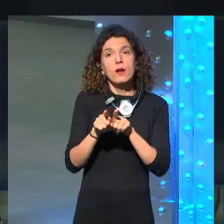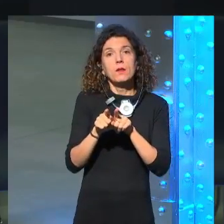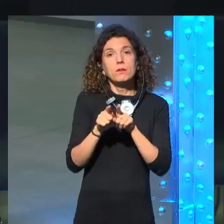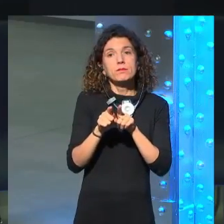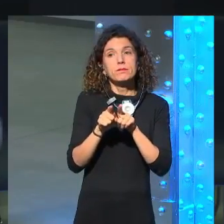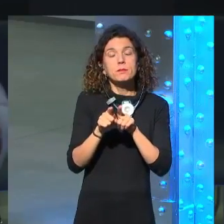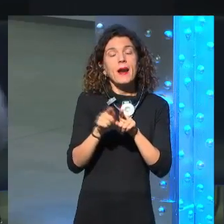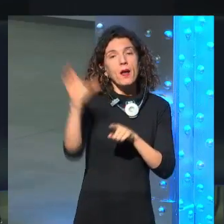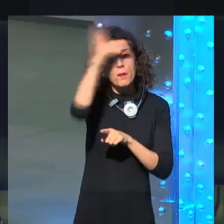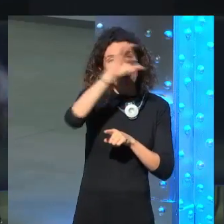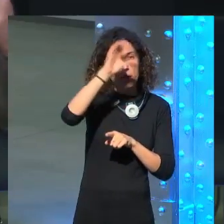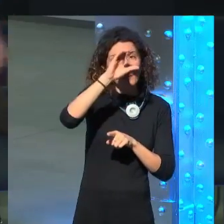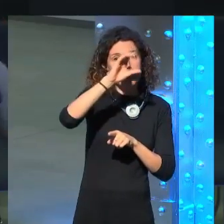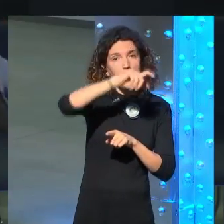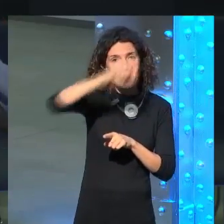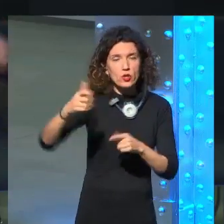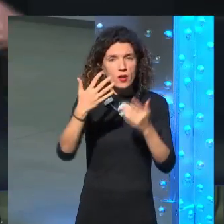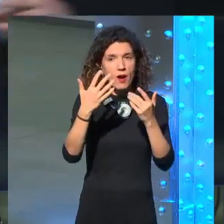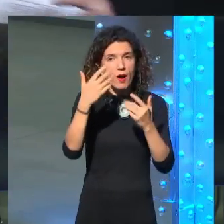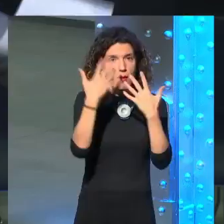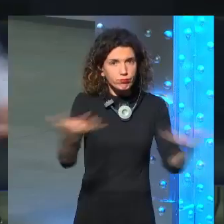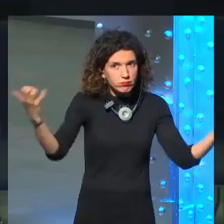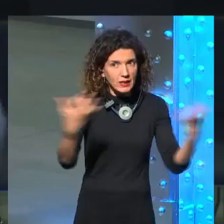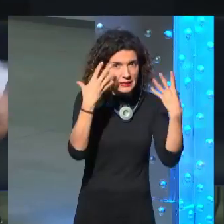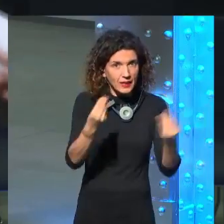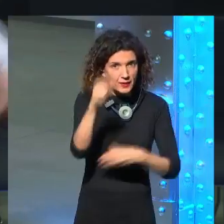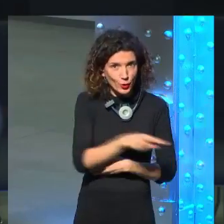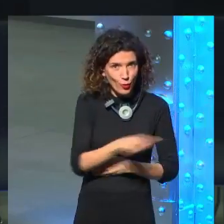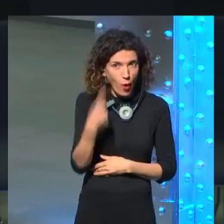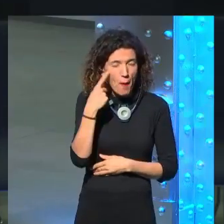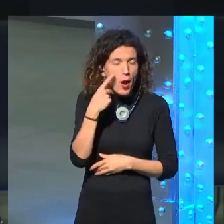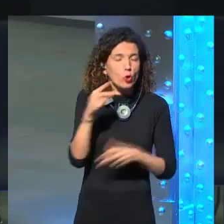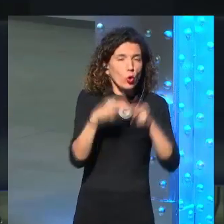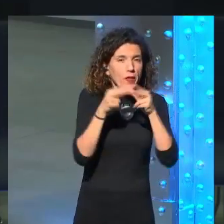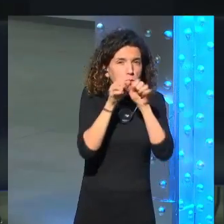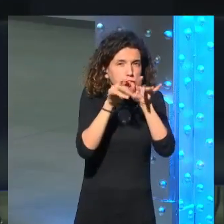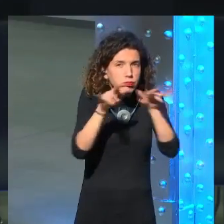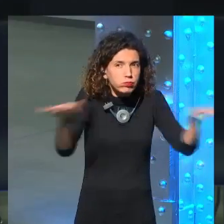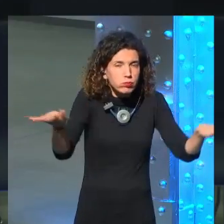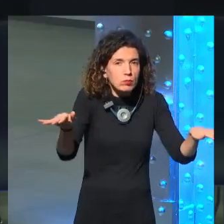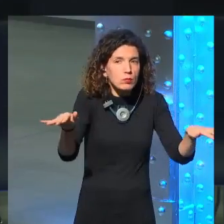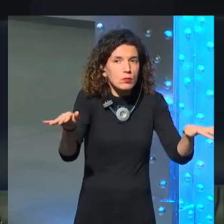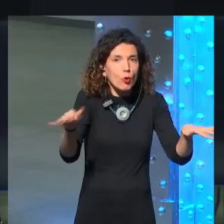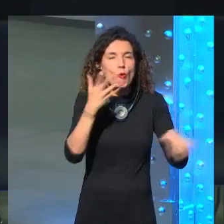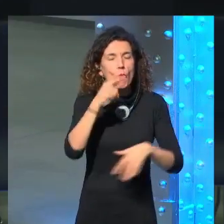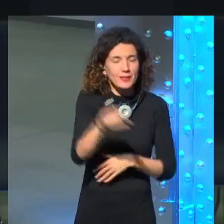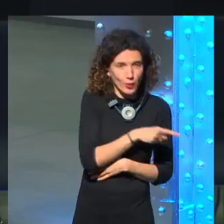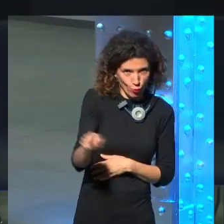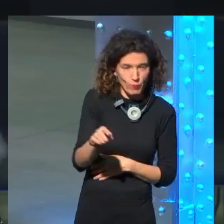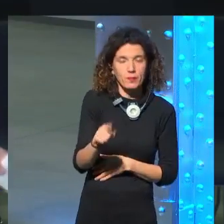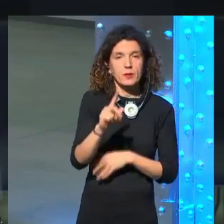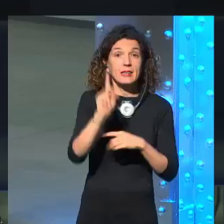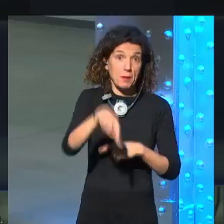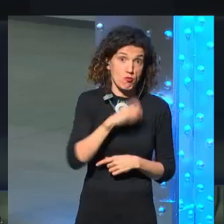deeper into that public understanding of science and how science reaches society and